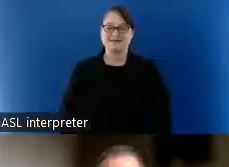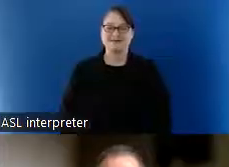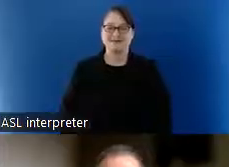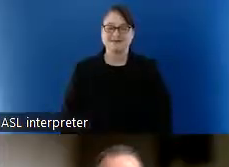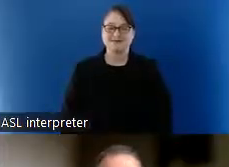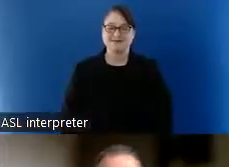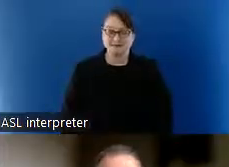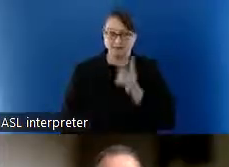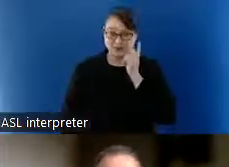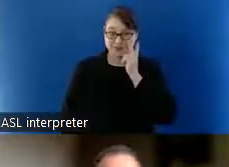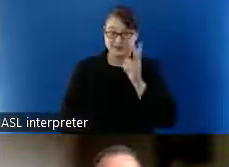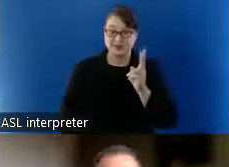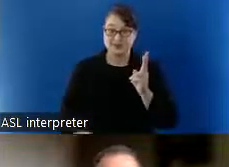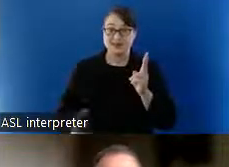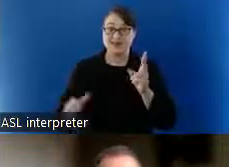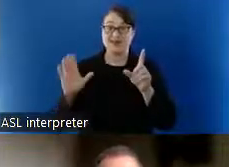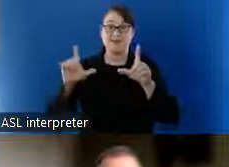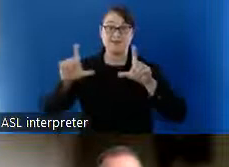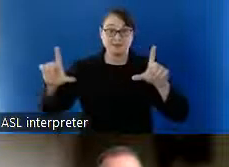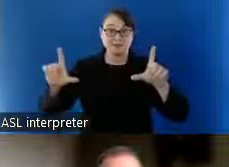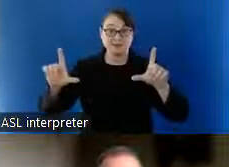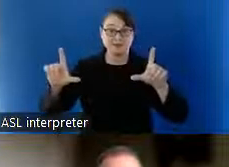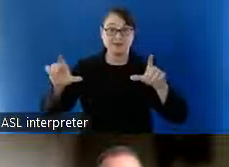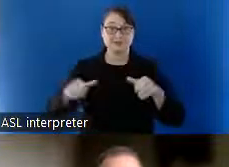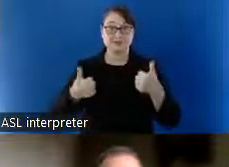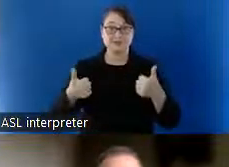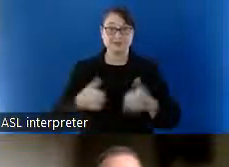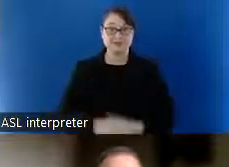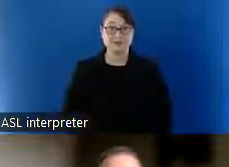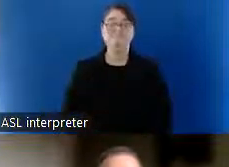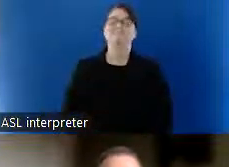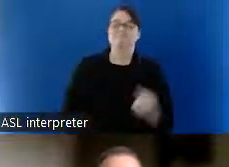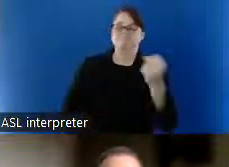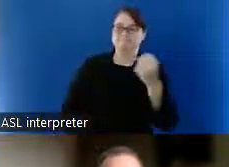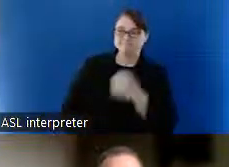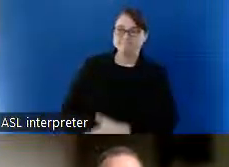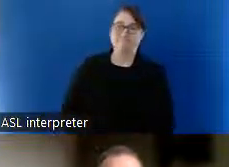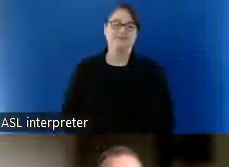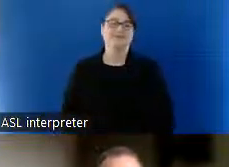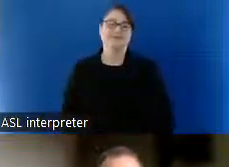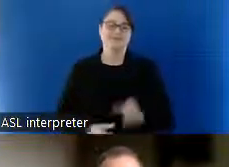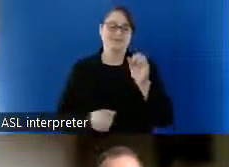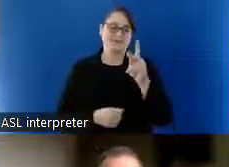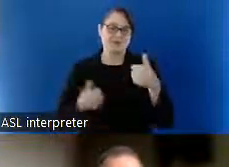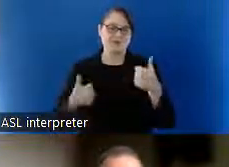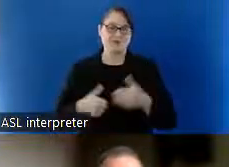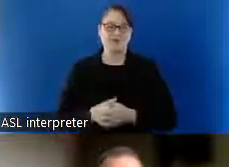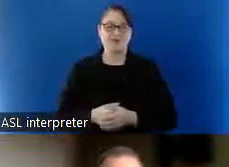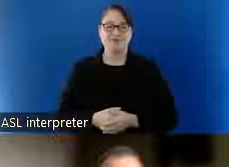Okay, are you seeing the presentation in presentation mode? Yes. Okay.